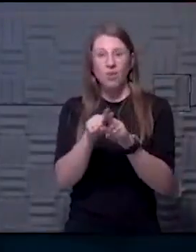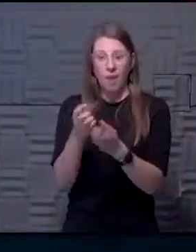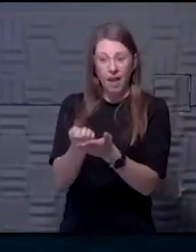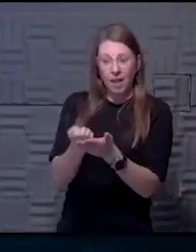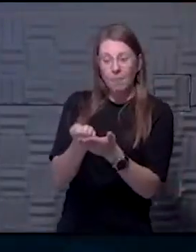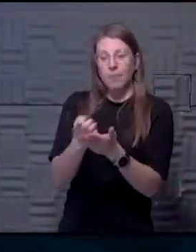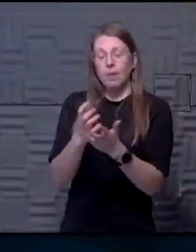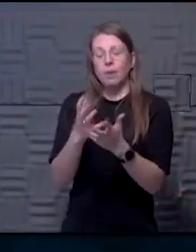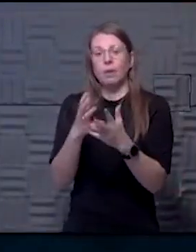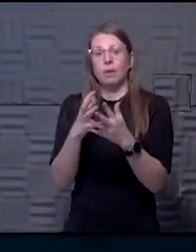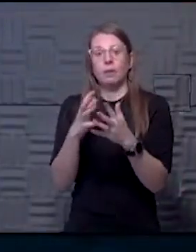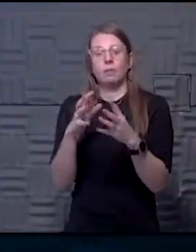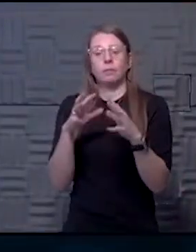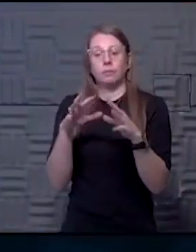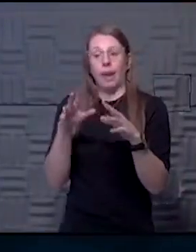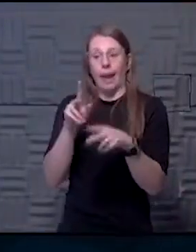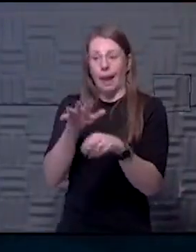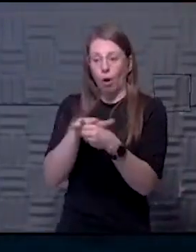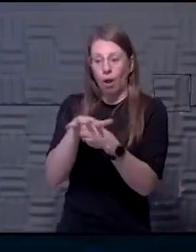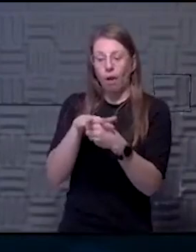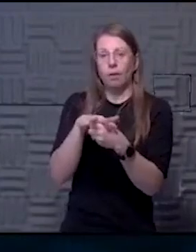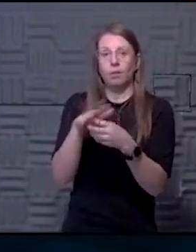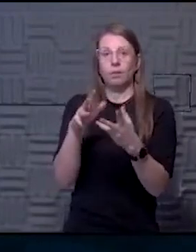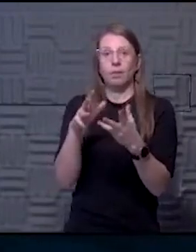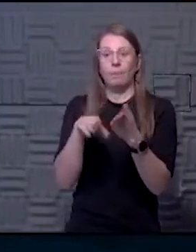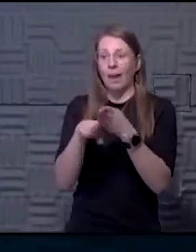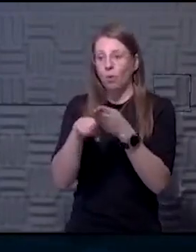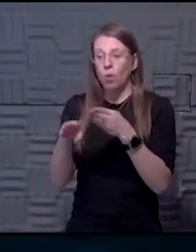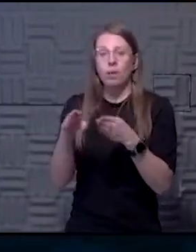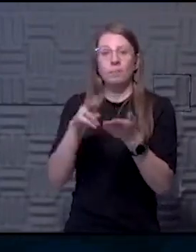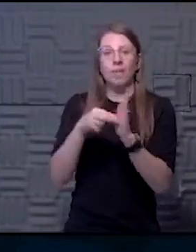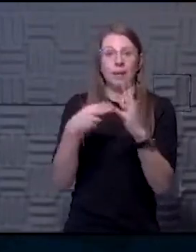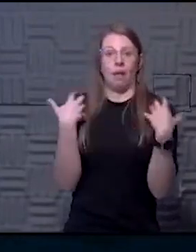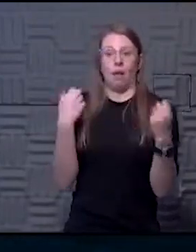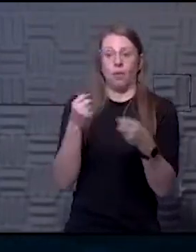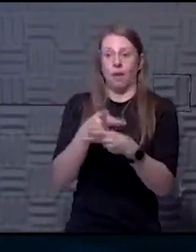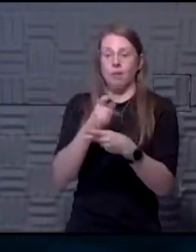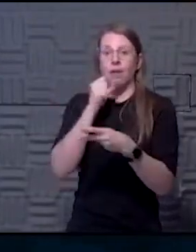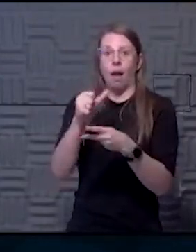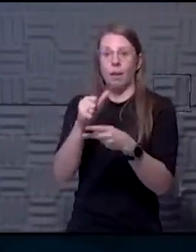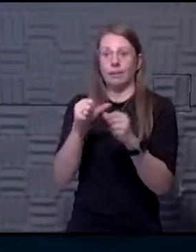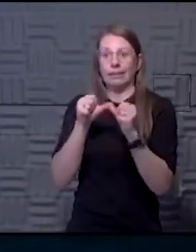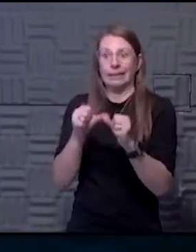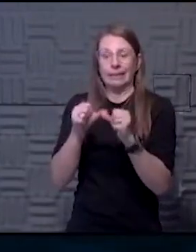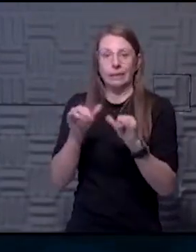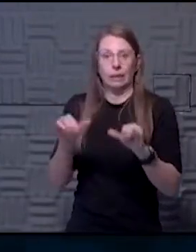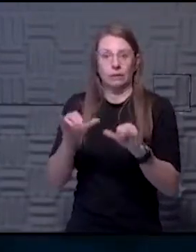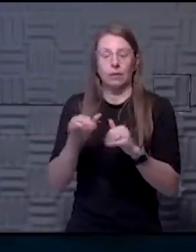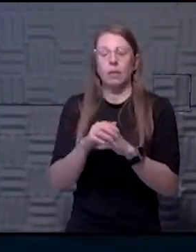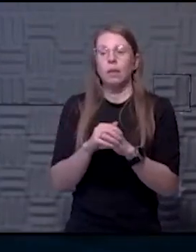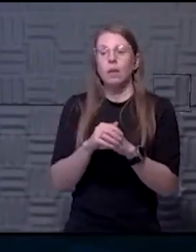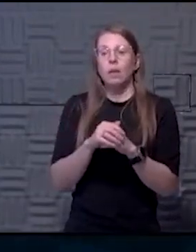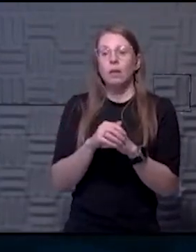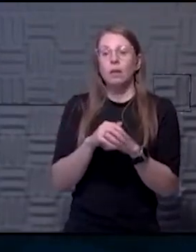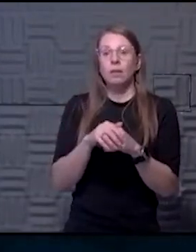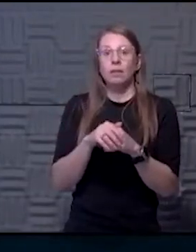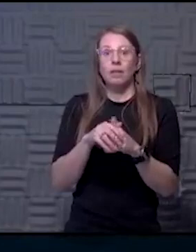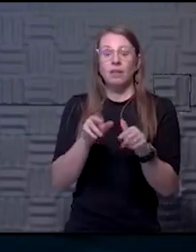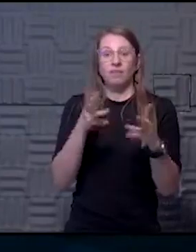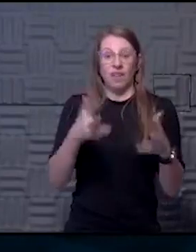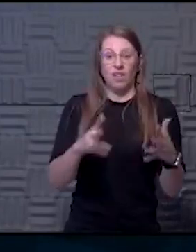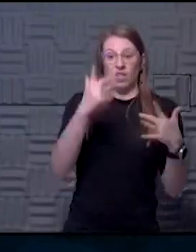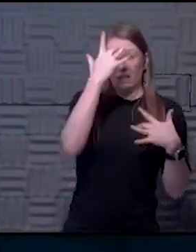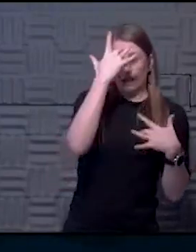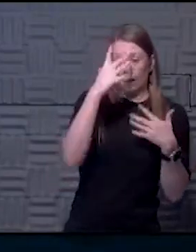more challenge, or minority communities where healthcare may not be as consistent, that even knowing what the comorbid diseases are make it harder, which puts people at